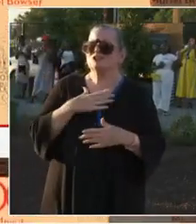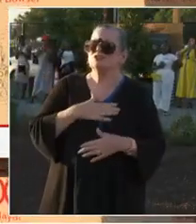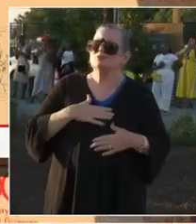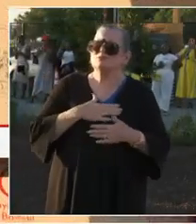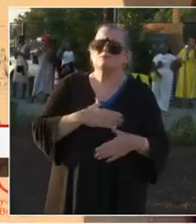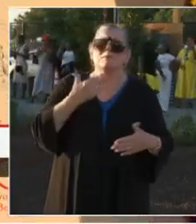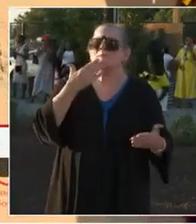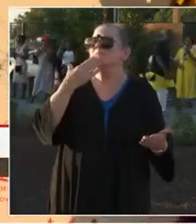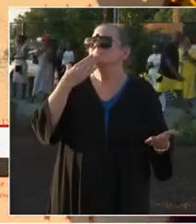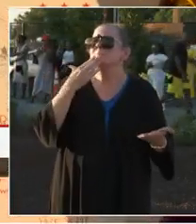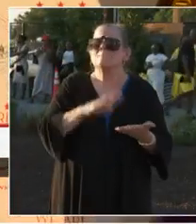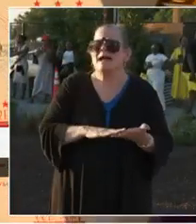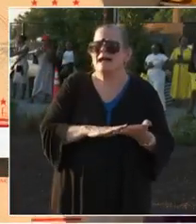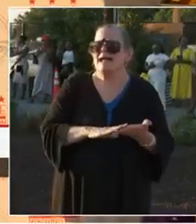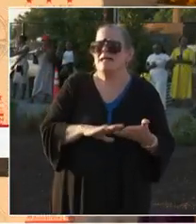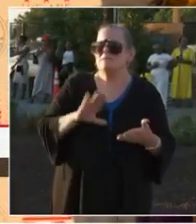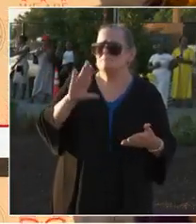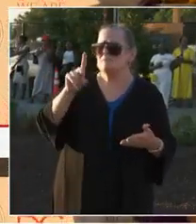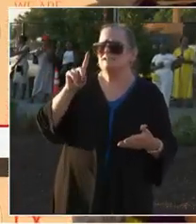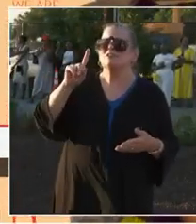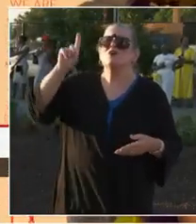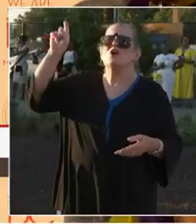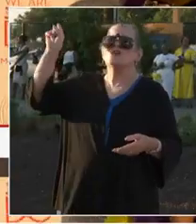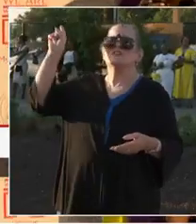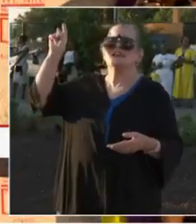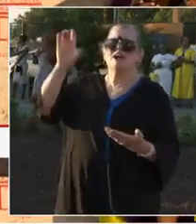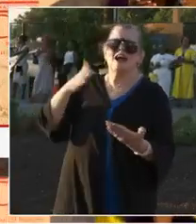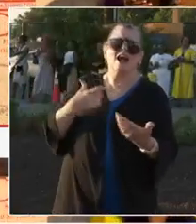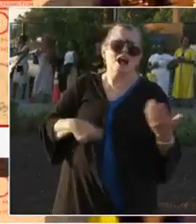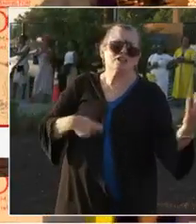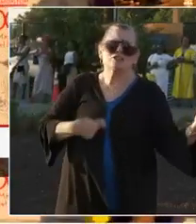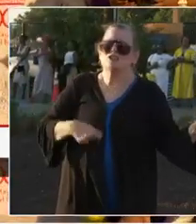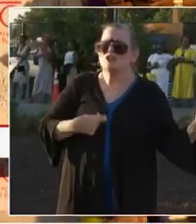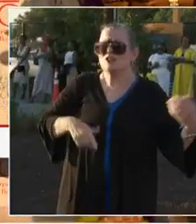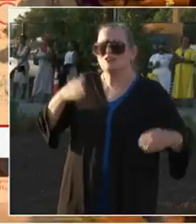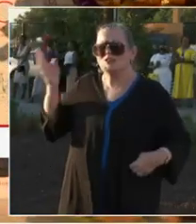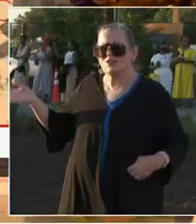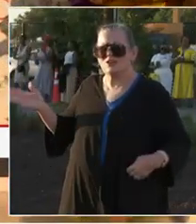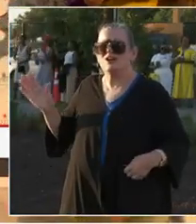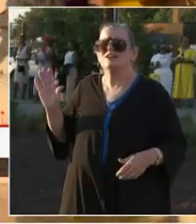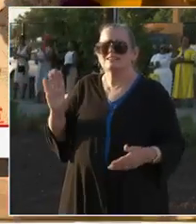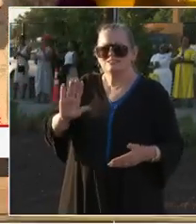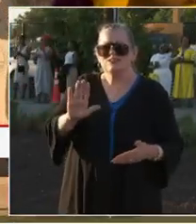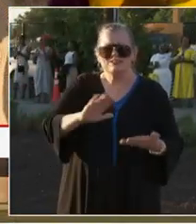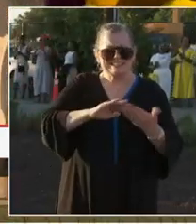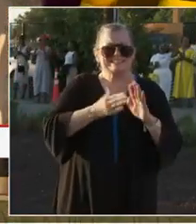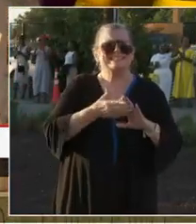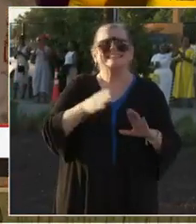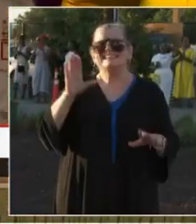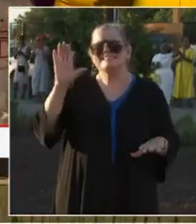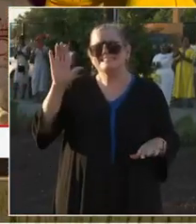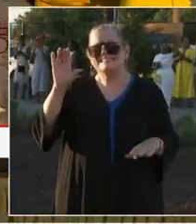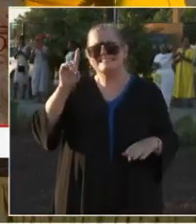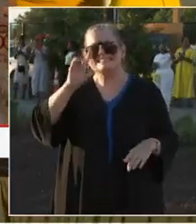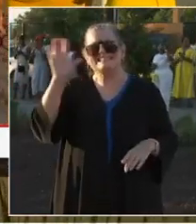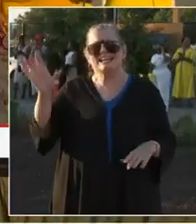street, across the bridge. So enjoy your city. DC is open.